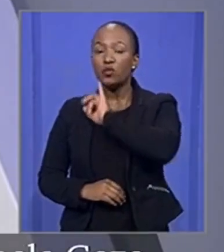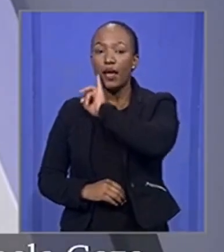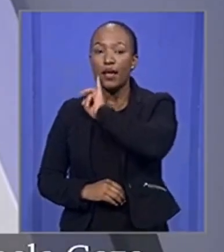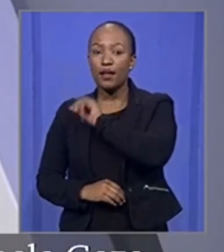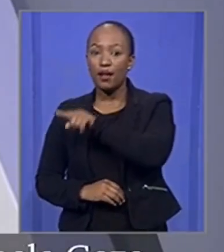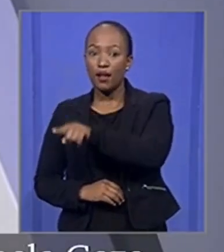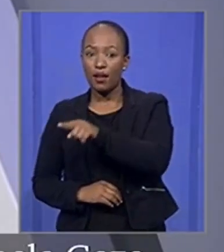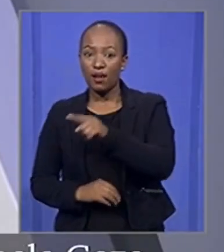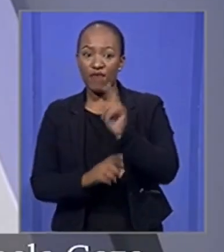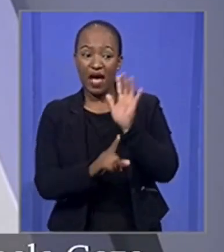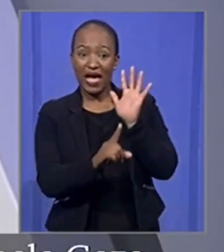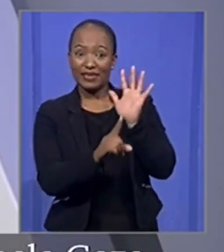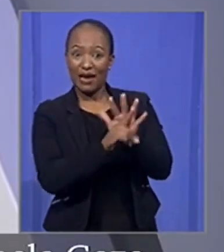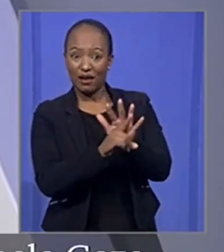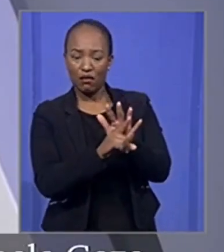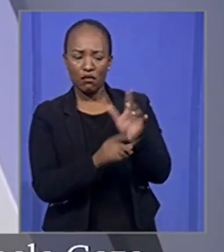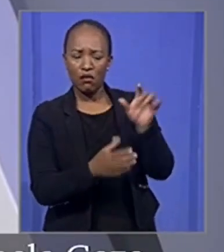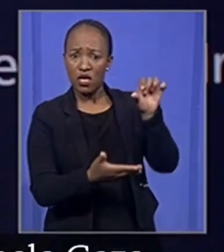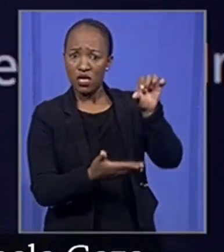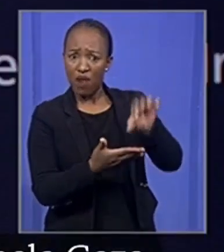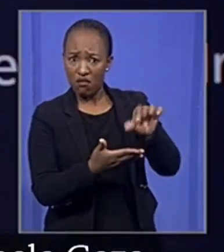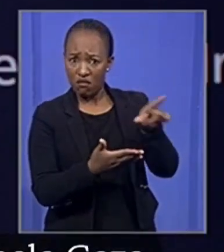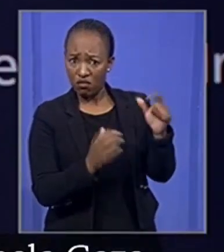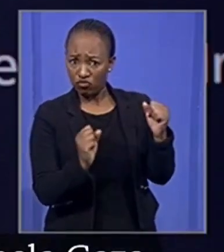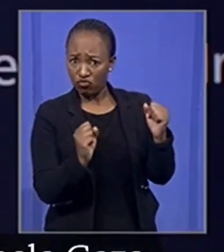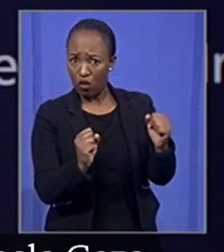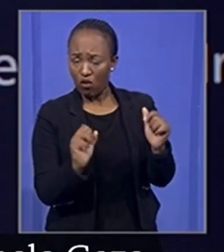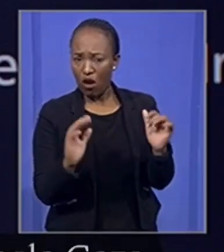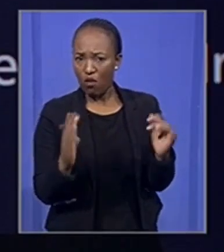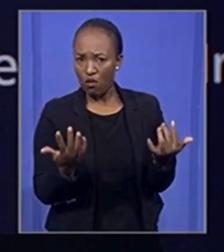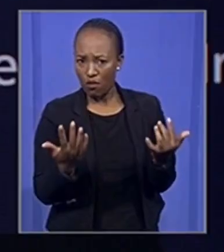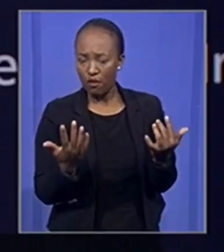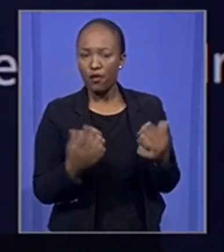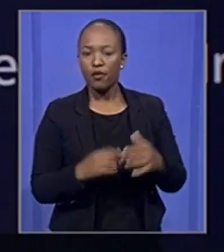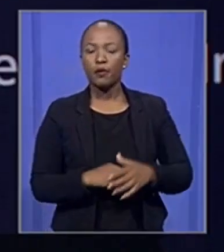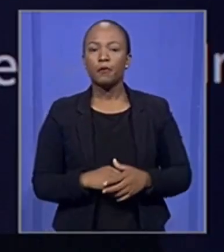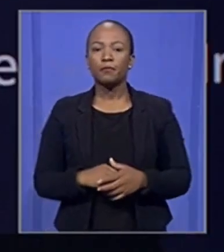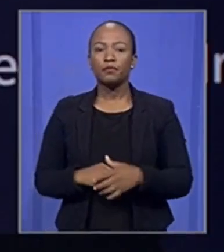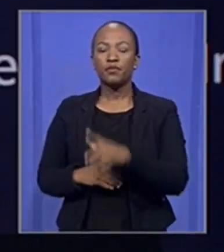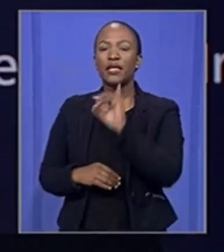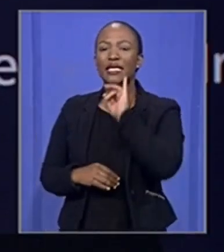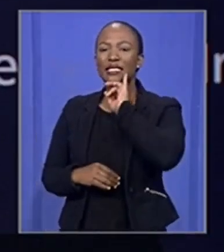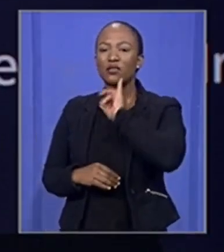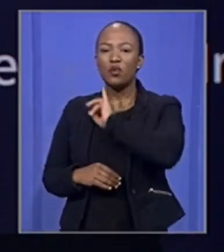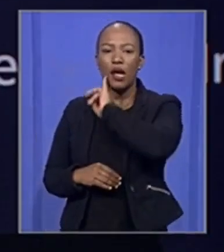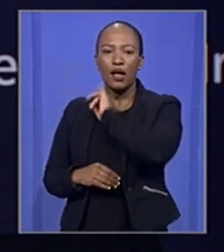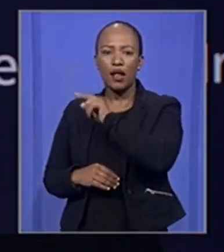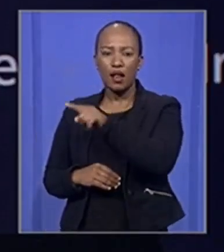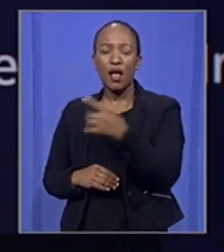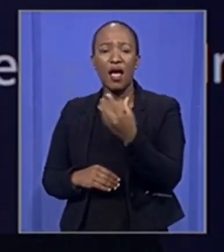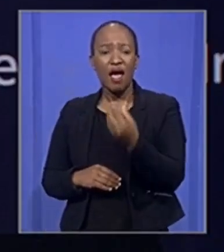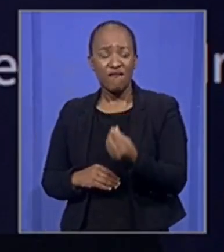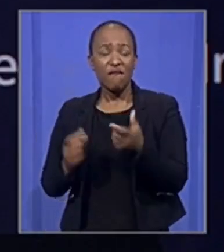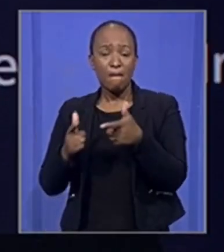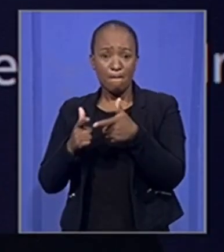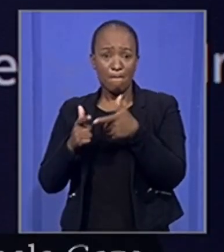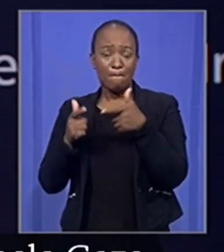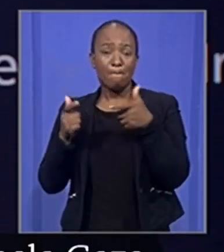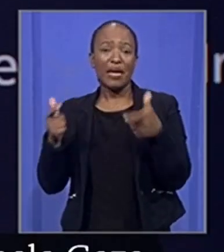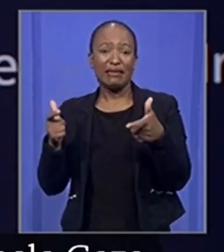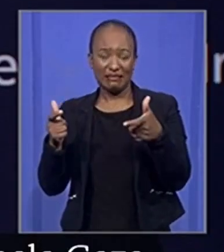lwantsha Israel? Ha o sheba Israel e batla ina le dibetsa tse matla haholo because ina le setswaelle le